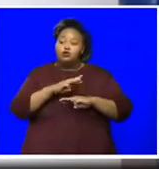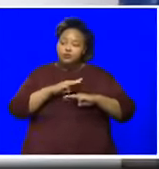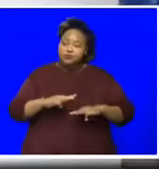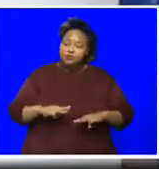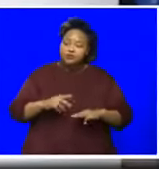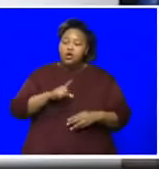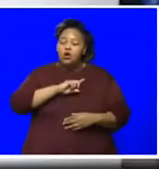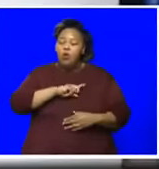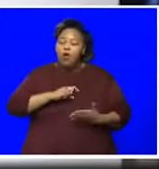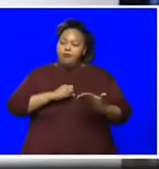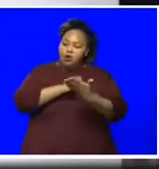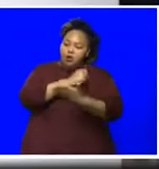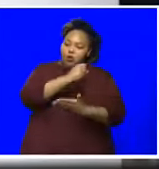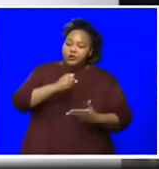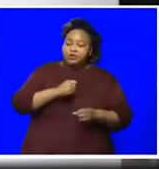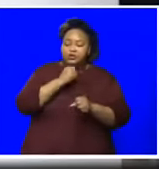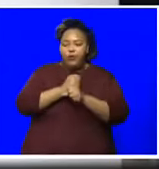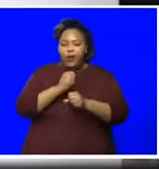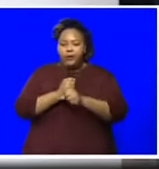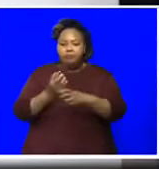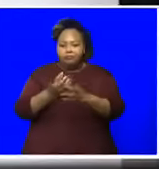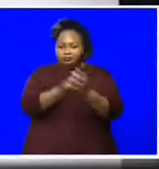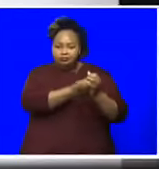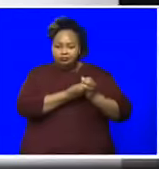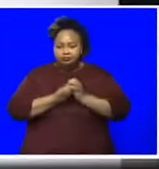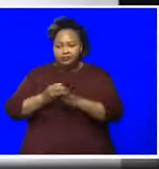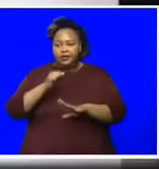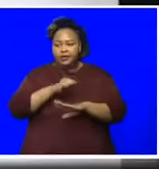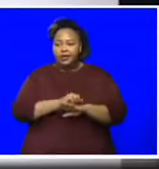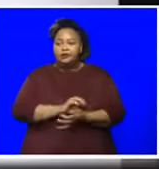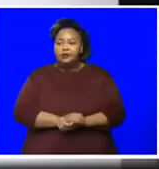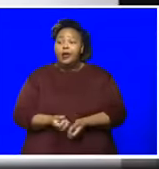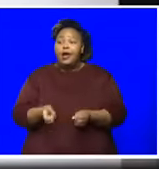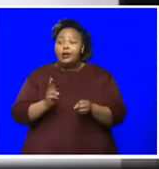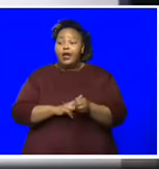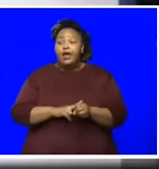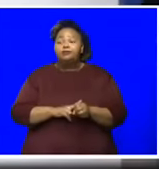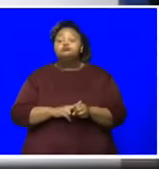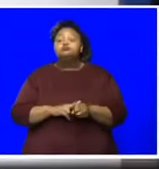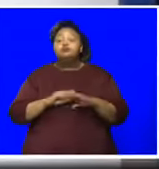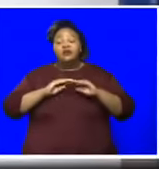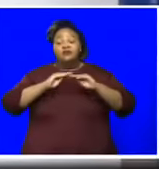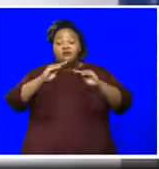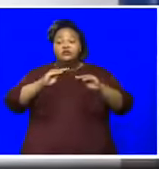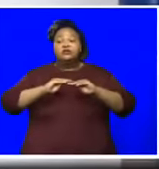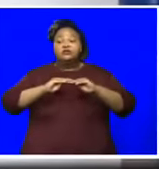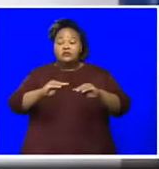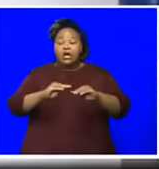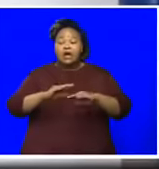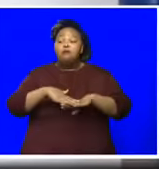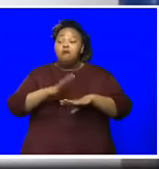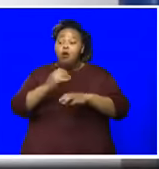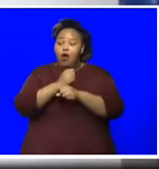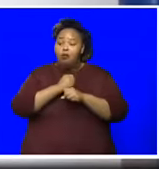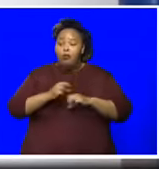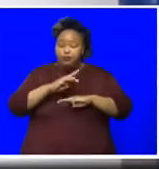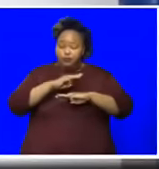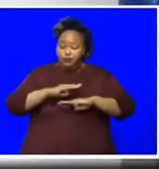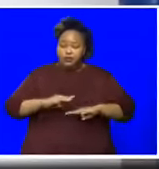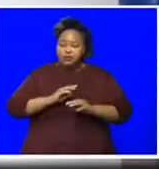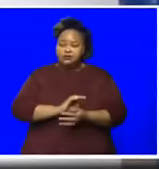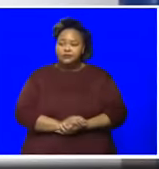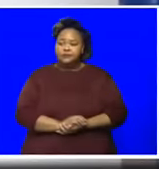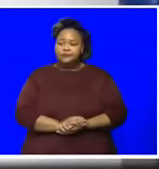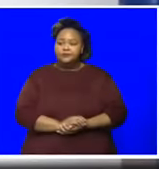together. And we started spreading the culture of peace by peace gardens, and today for us is